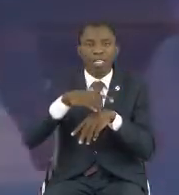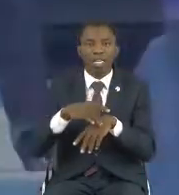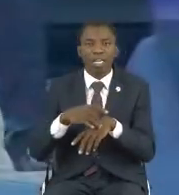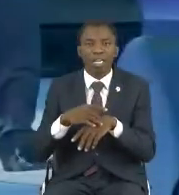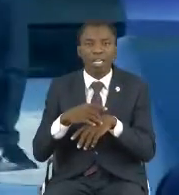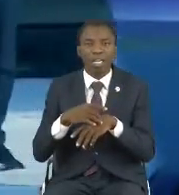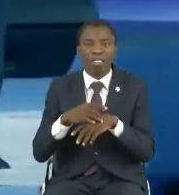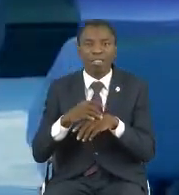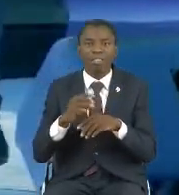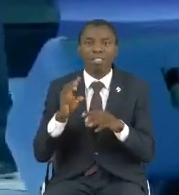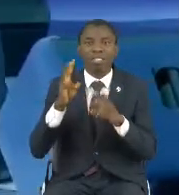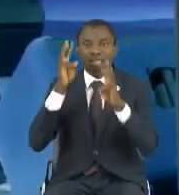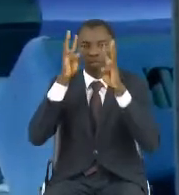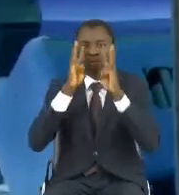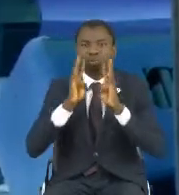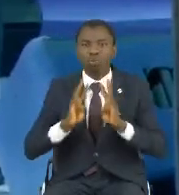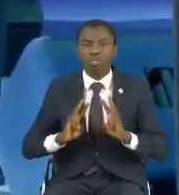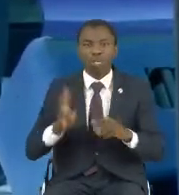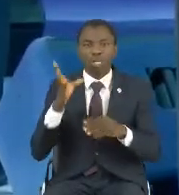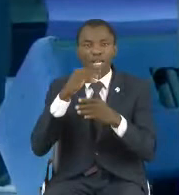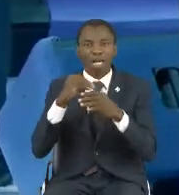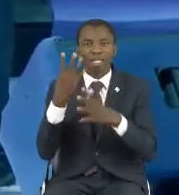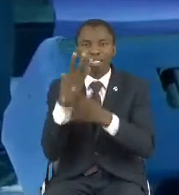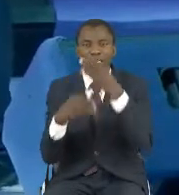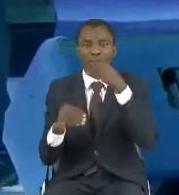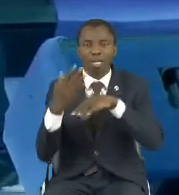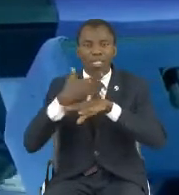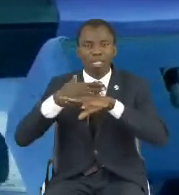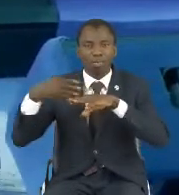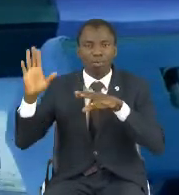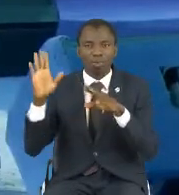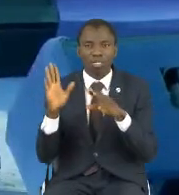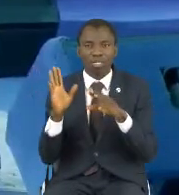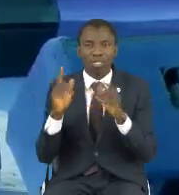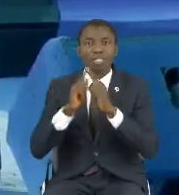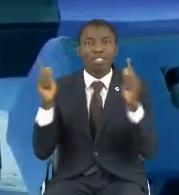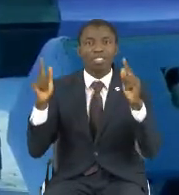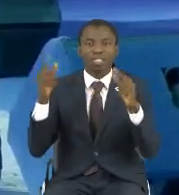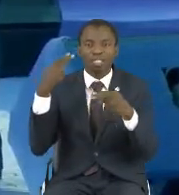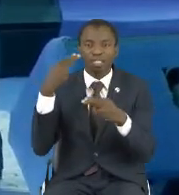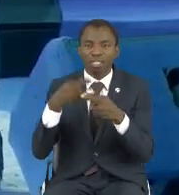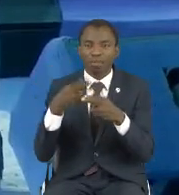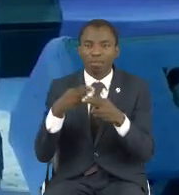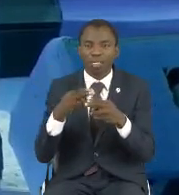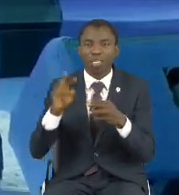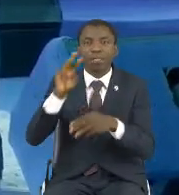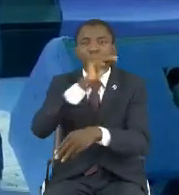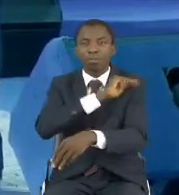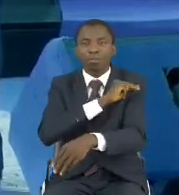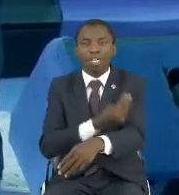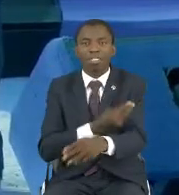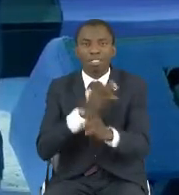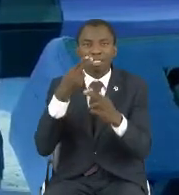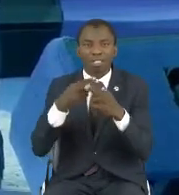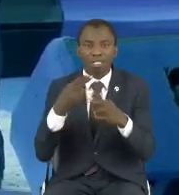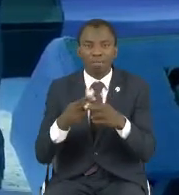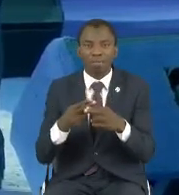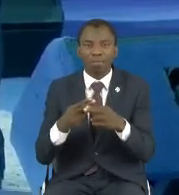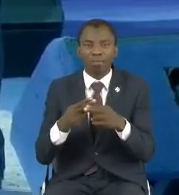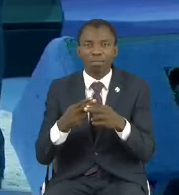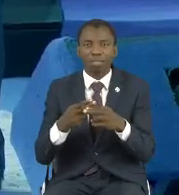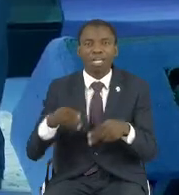and fadeth away. Great names, mighty names,